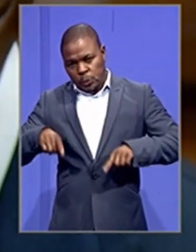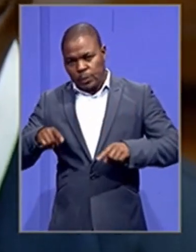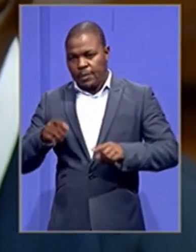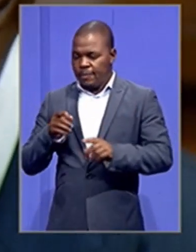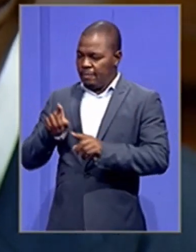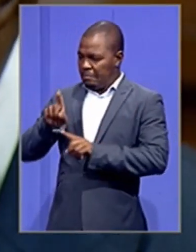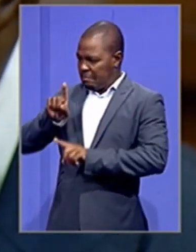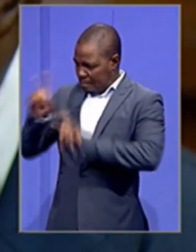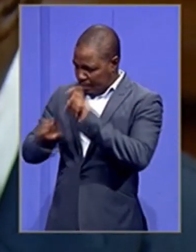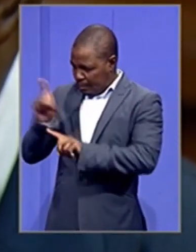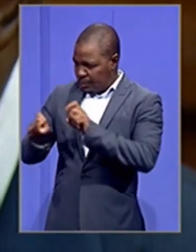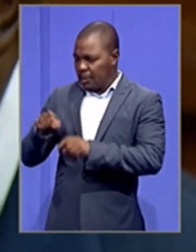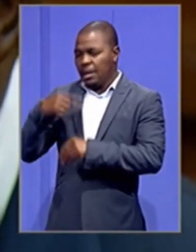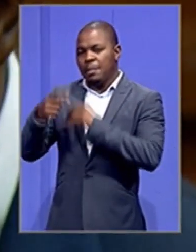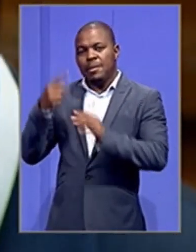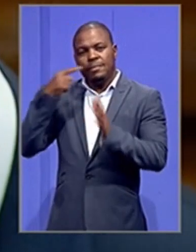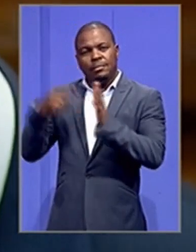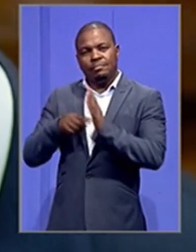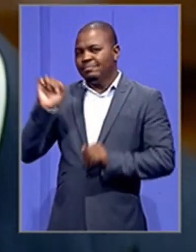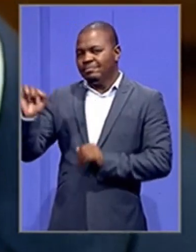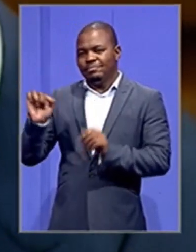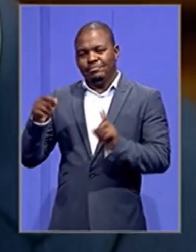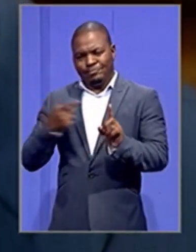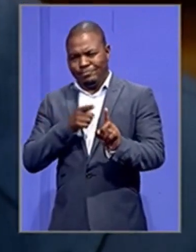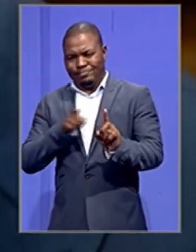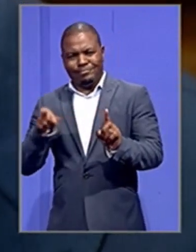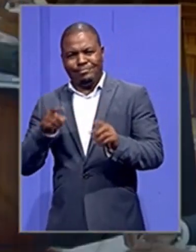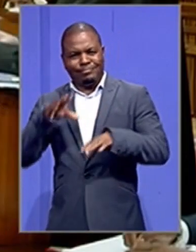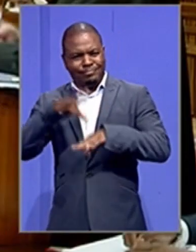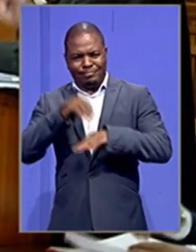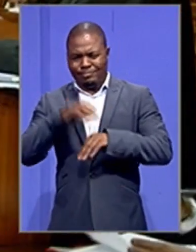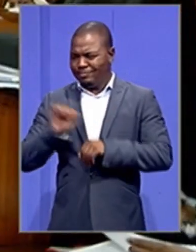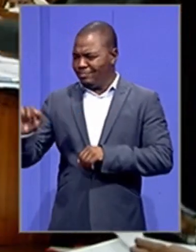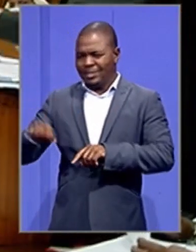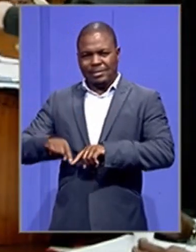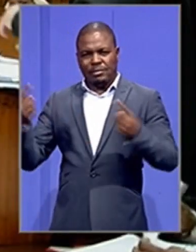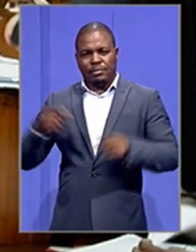suga ka ntlha bopaki jo bo sa tsamaelaneng jwa dingwaga tsa molatofadiwa.